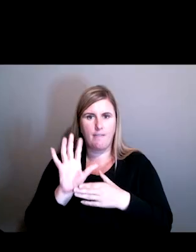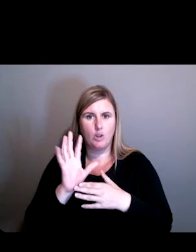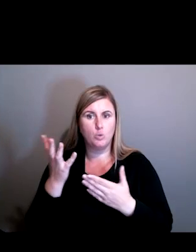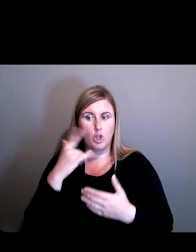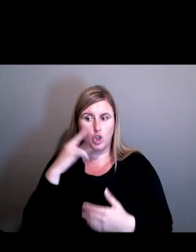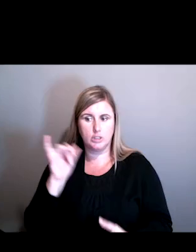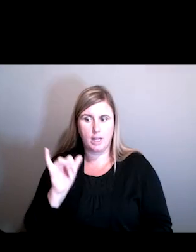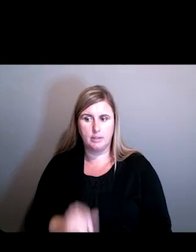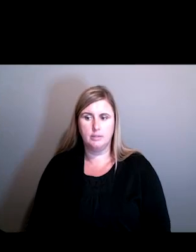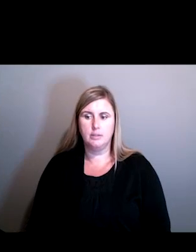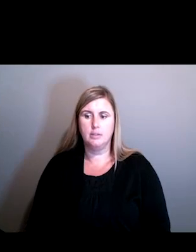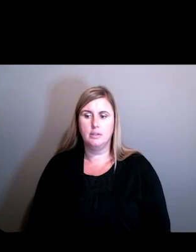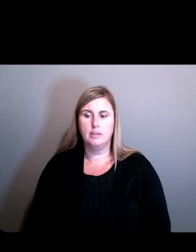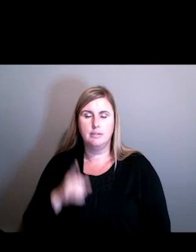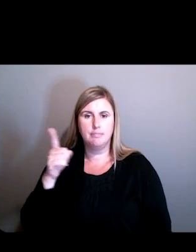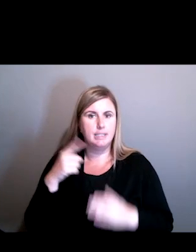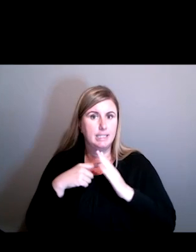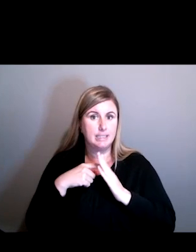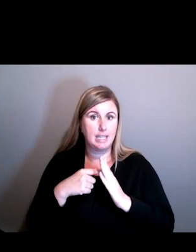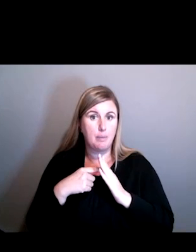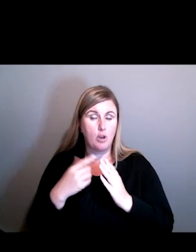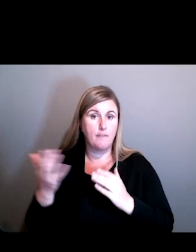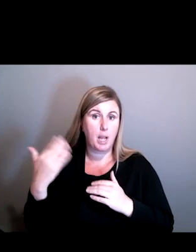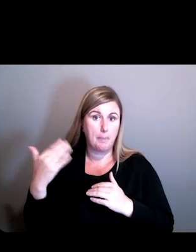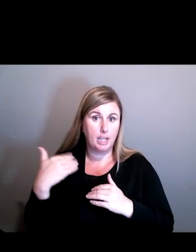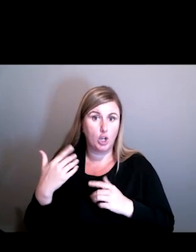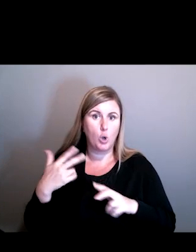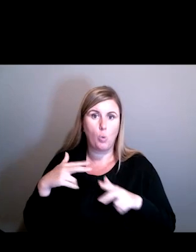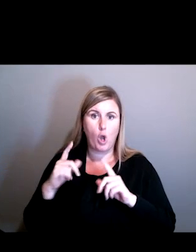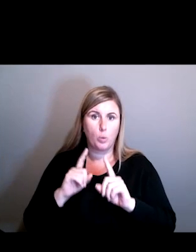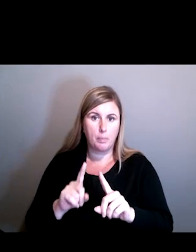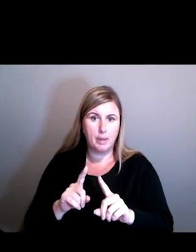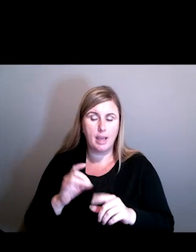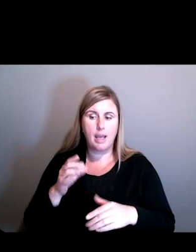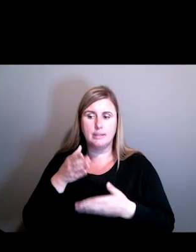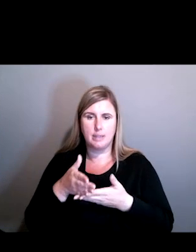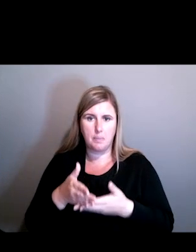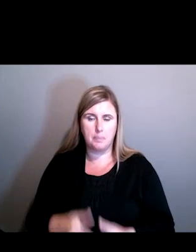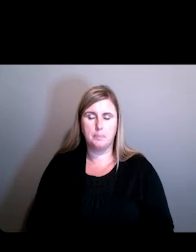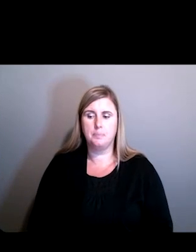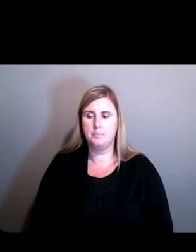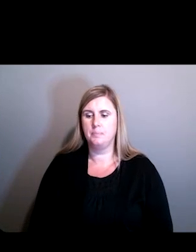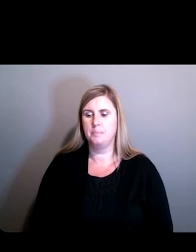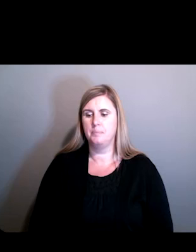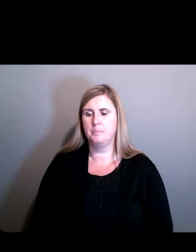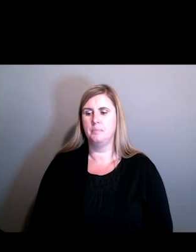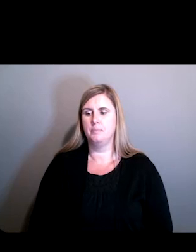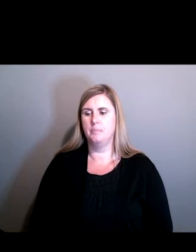this looks like. So this is an example of Come Here, Walk With Me, and Stop.